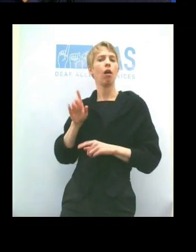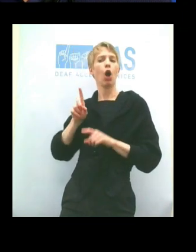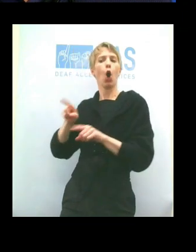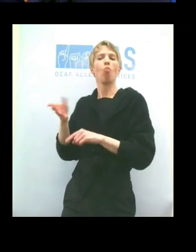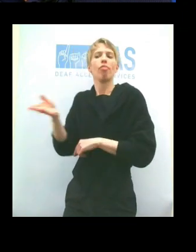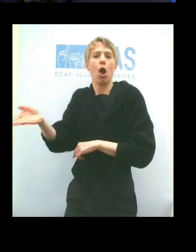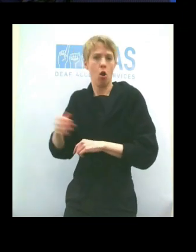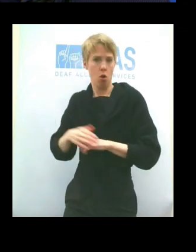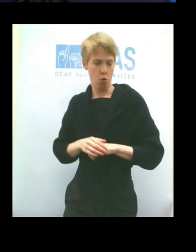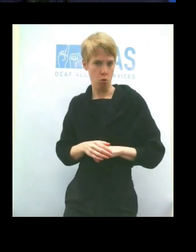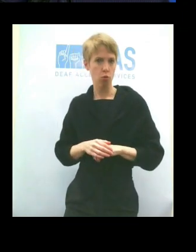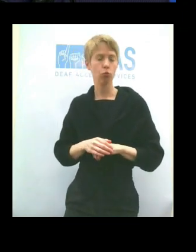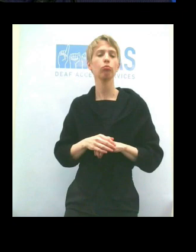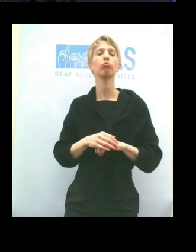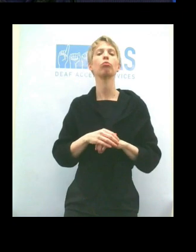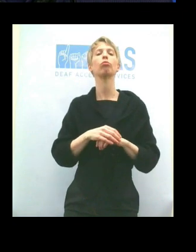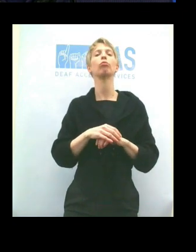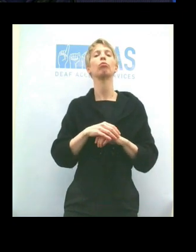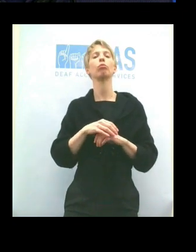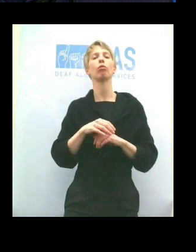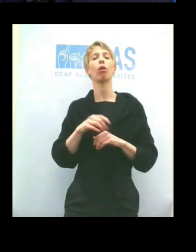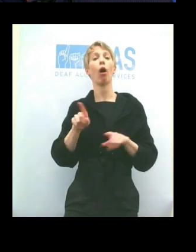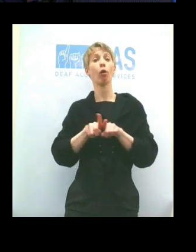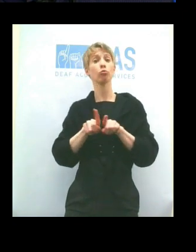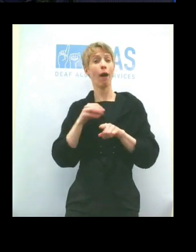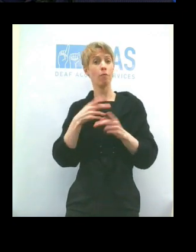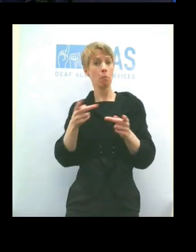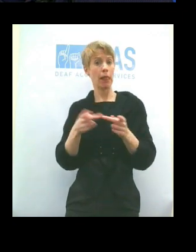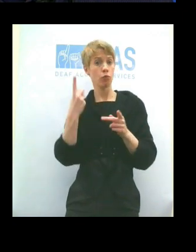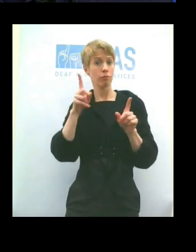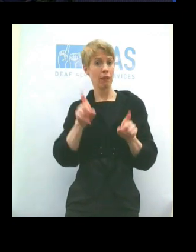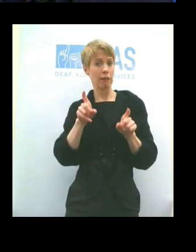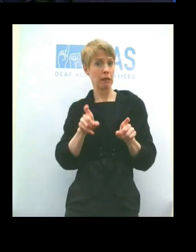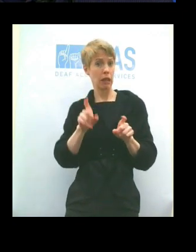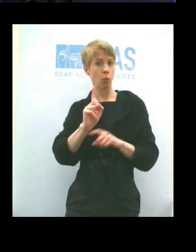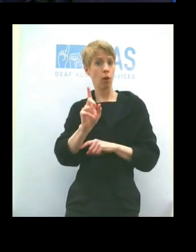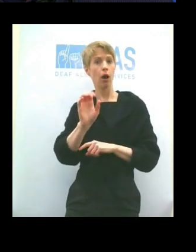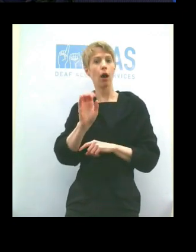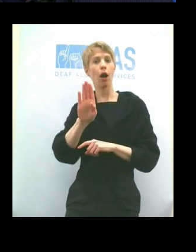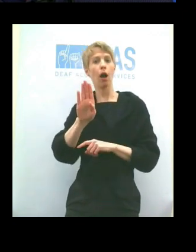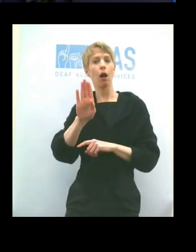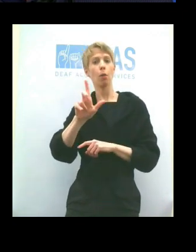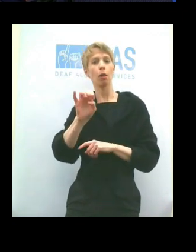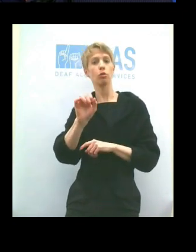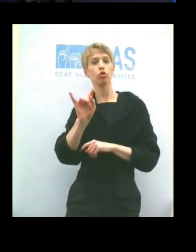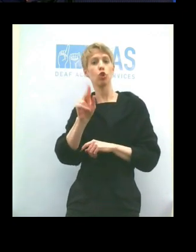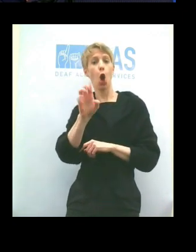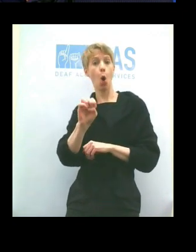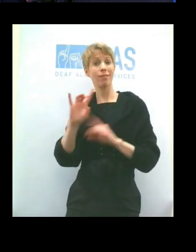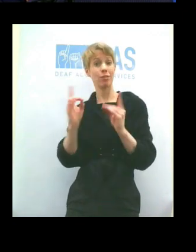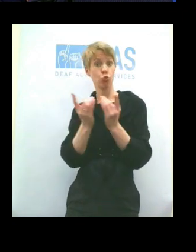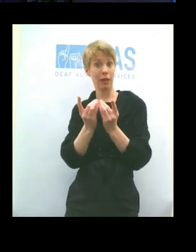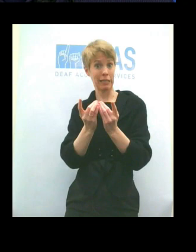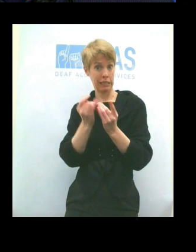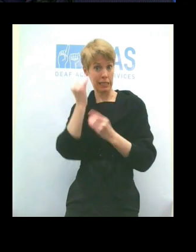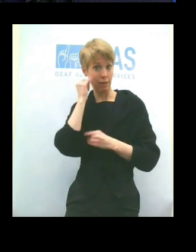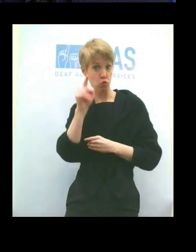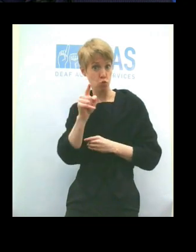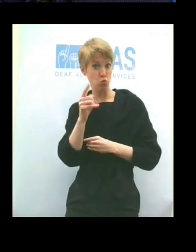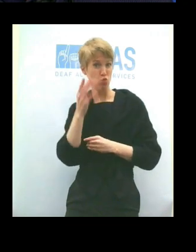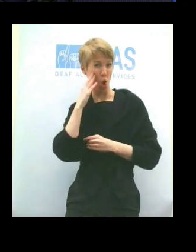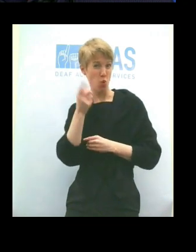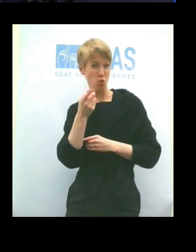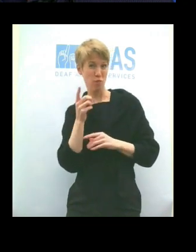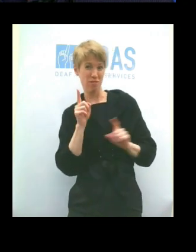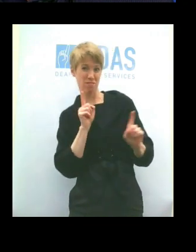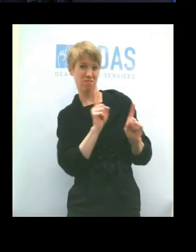has a testing site in downtown Buffalo in the Cobblestone District for people who have had close contact with a positive case, as well